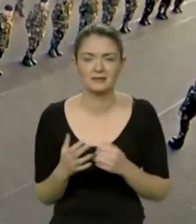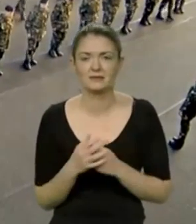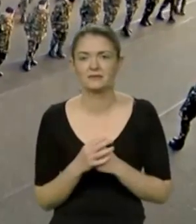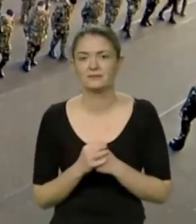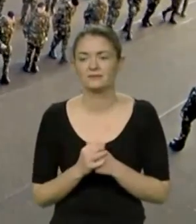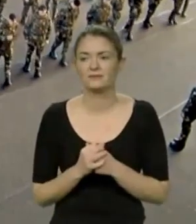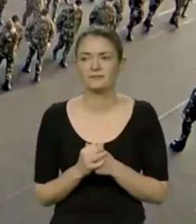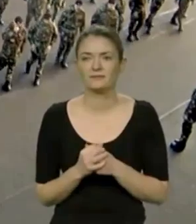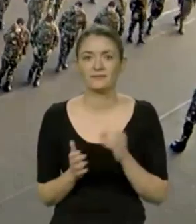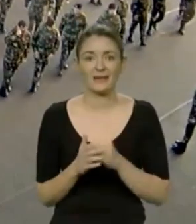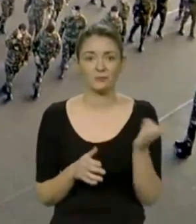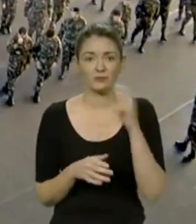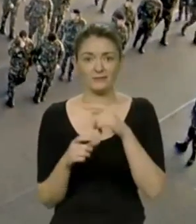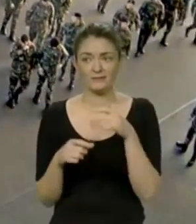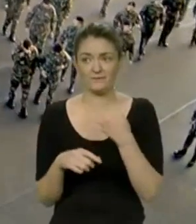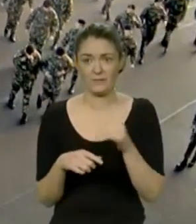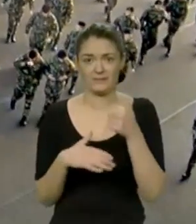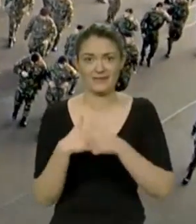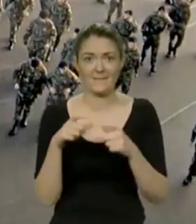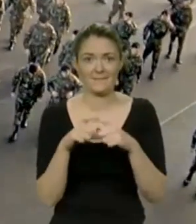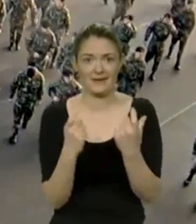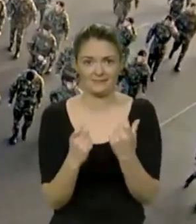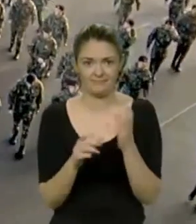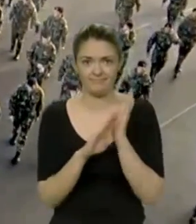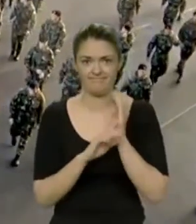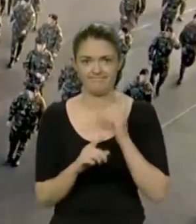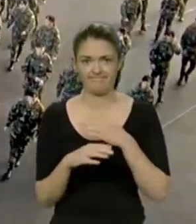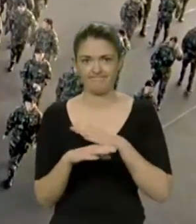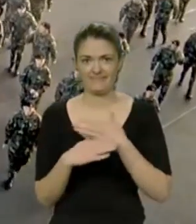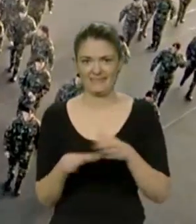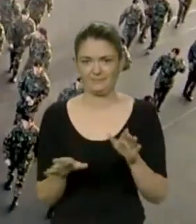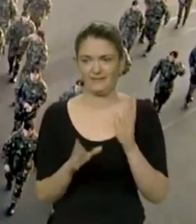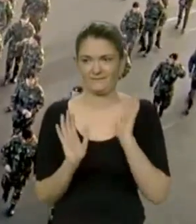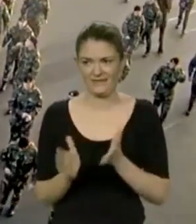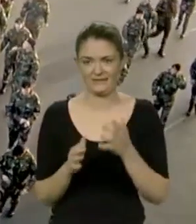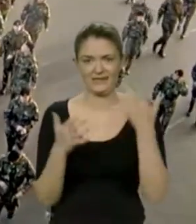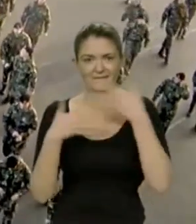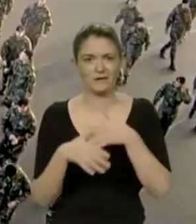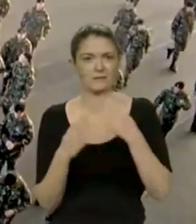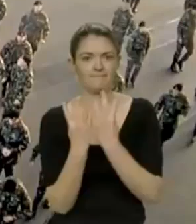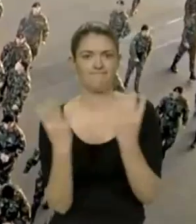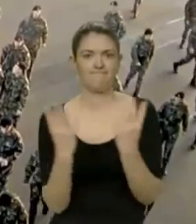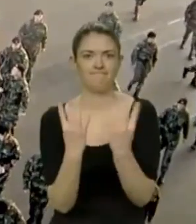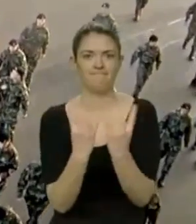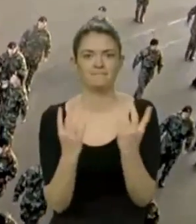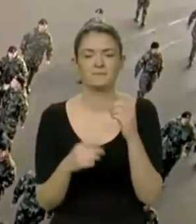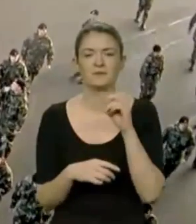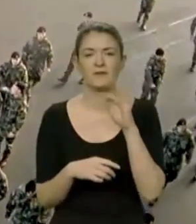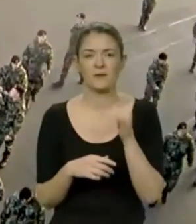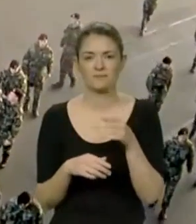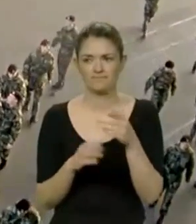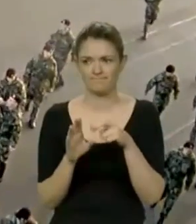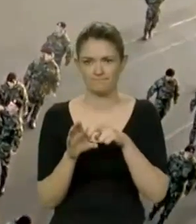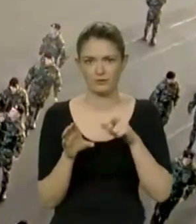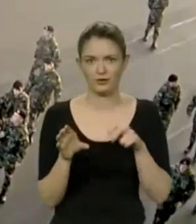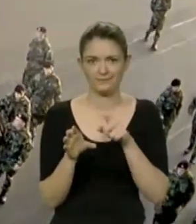Having returned from their day passes, the recruits are dismissed following evening parade. But Duffy has been pulled aside. The officers have